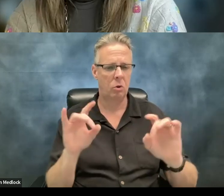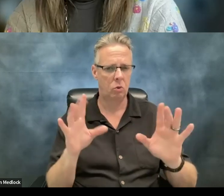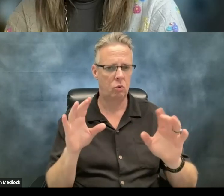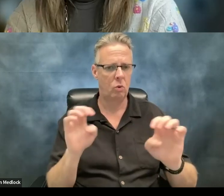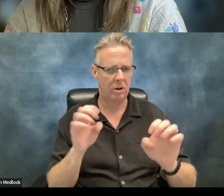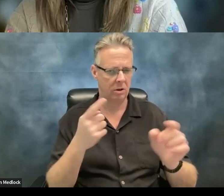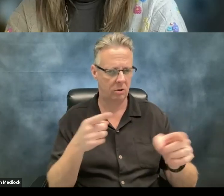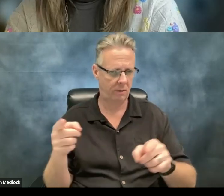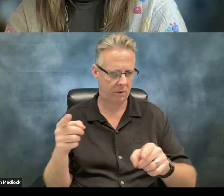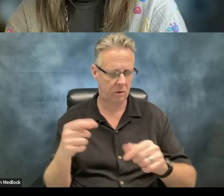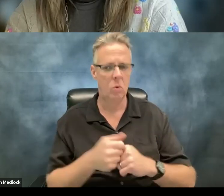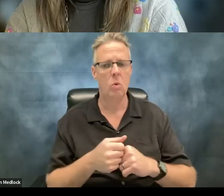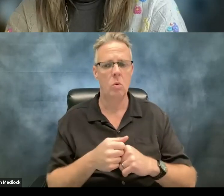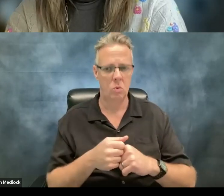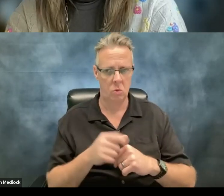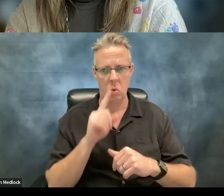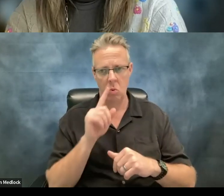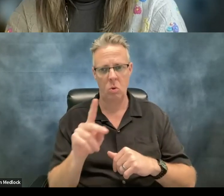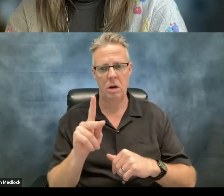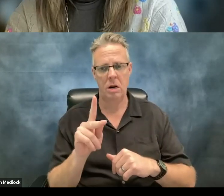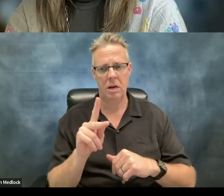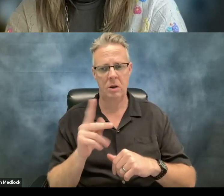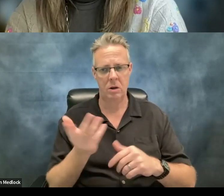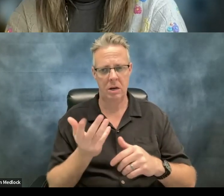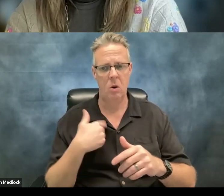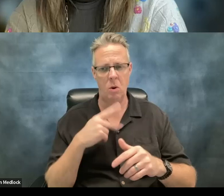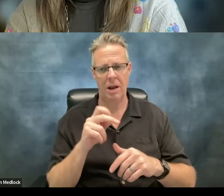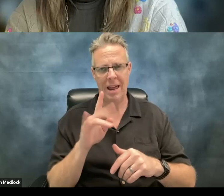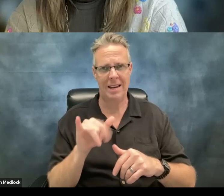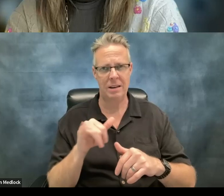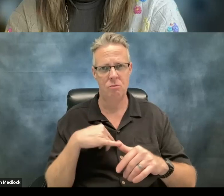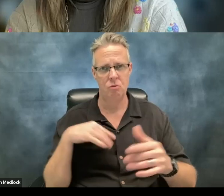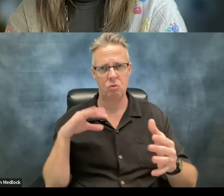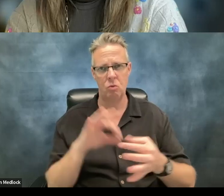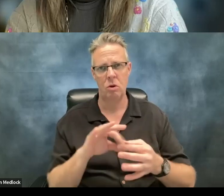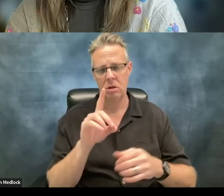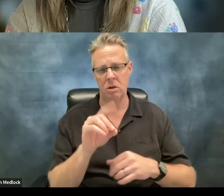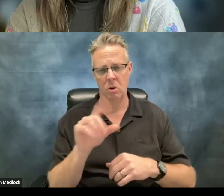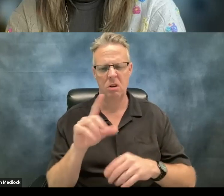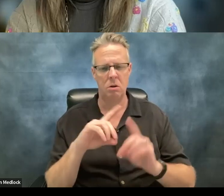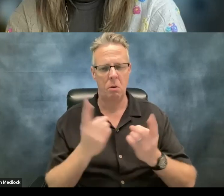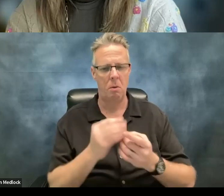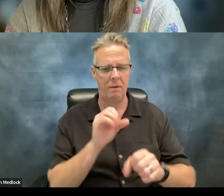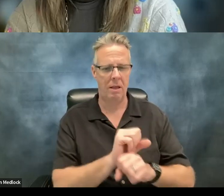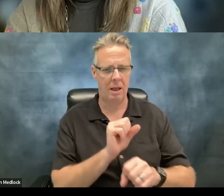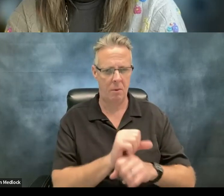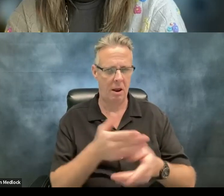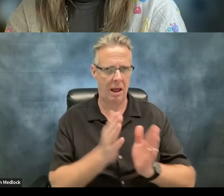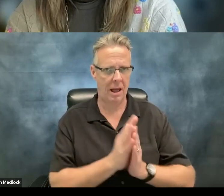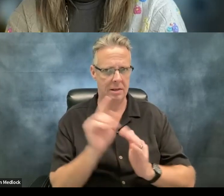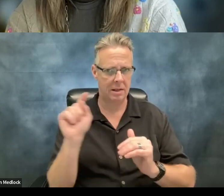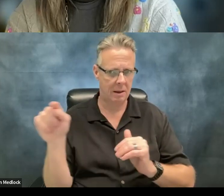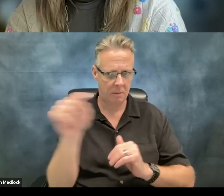services, we in the Kennedy Forum together reached out to the Department of Labor to ask the Department of